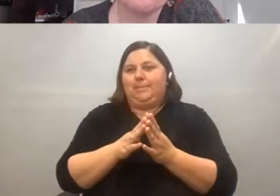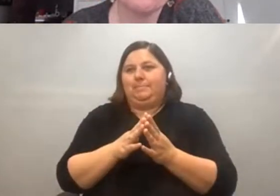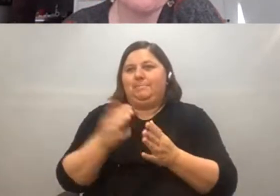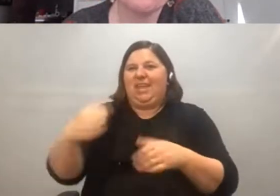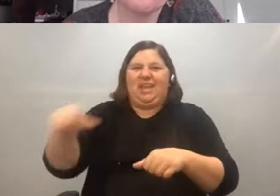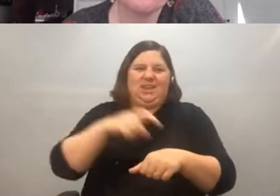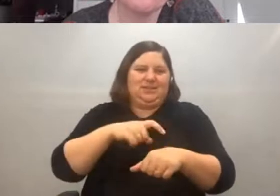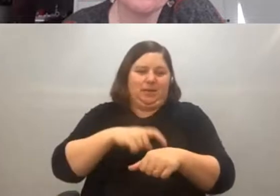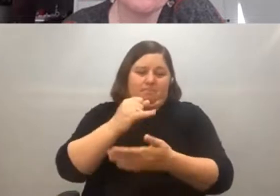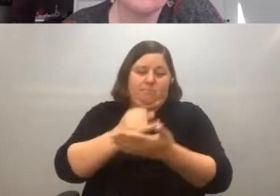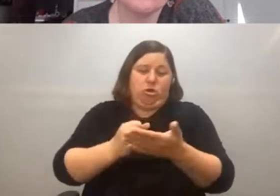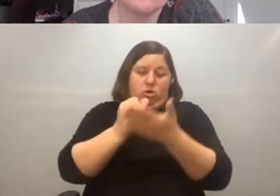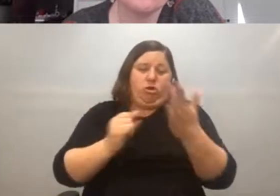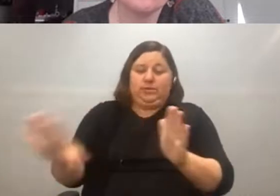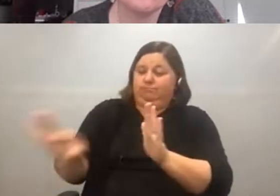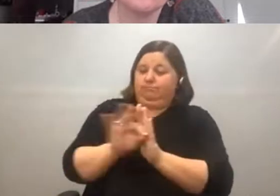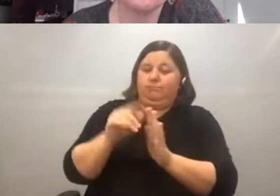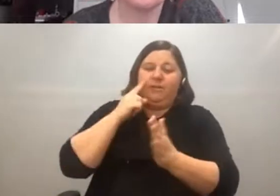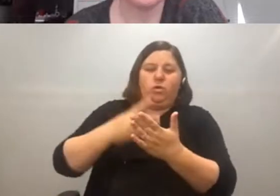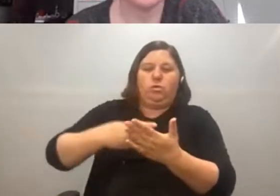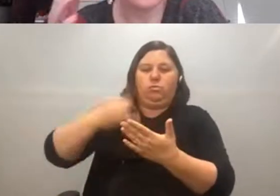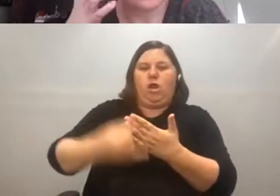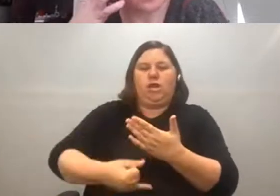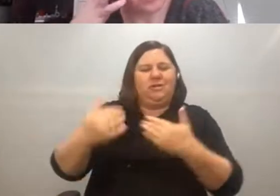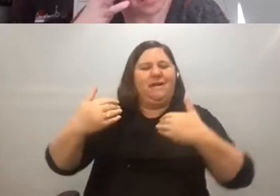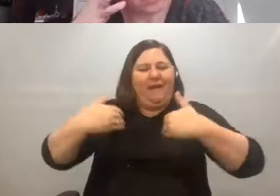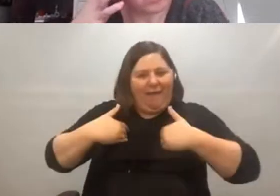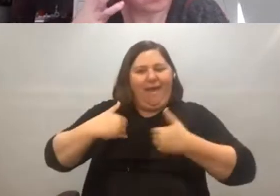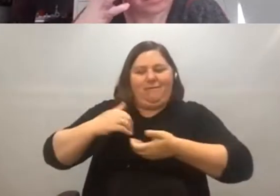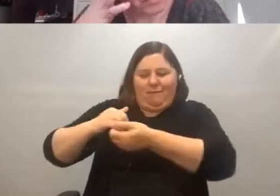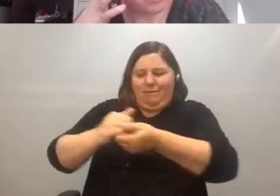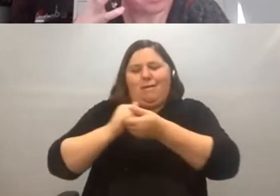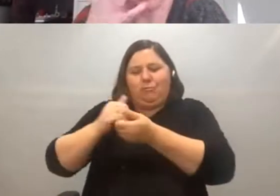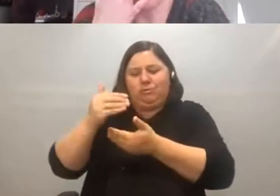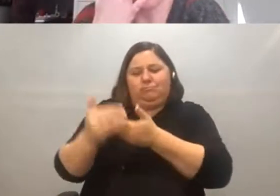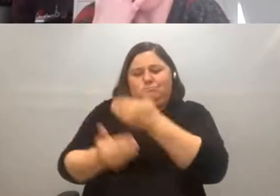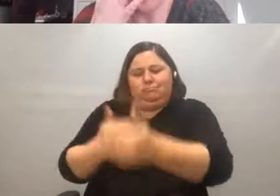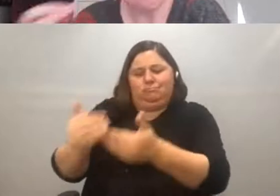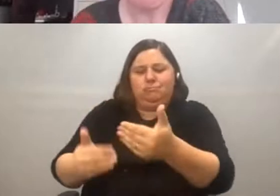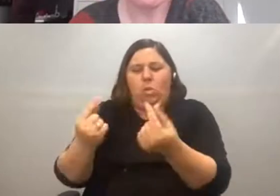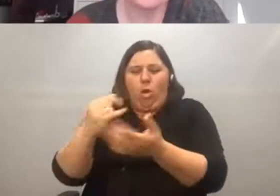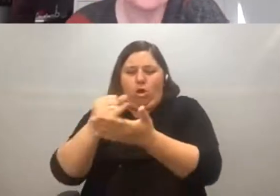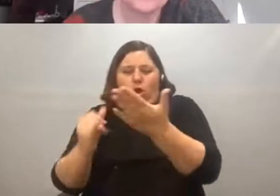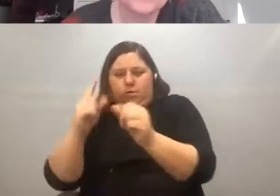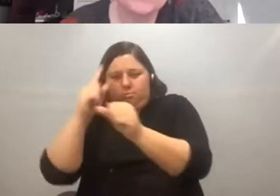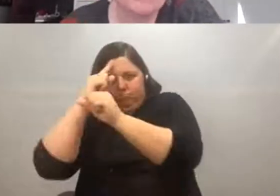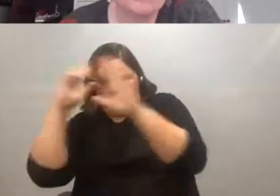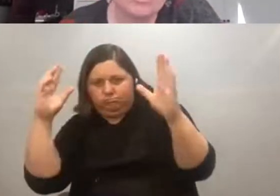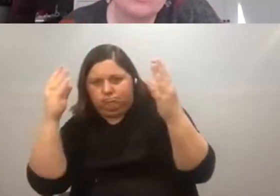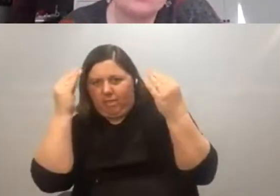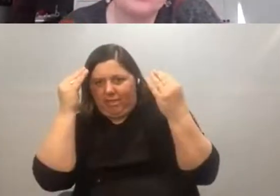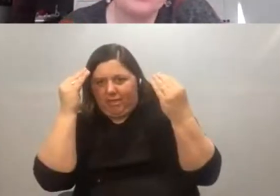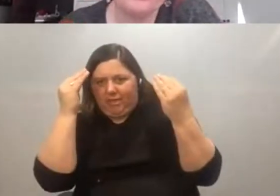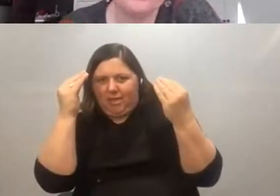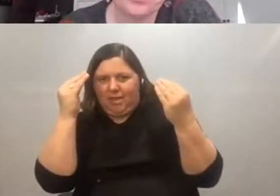gets selected for a project there is definitely collaboration between what the artist is thinking um and